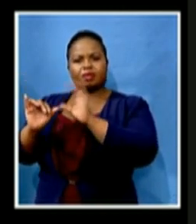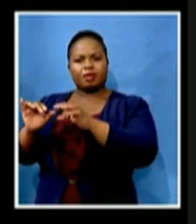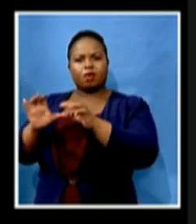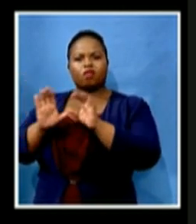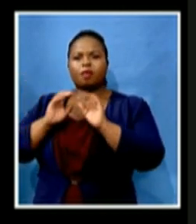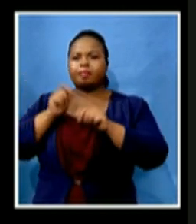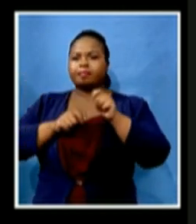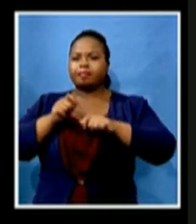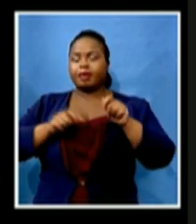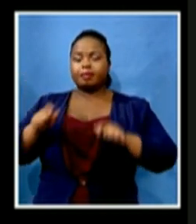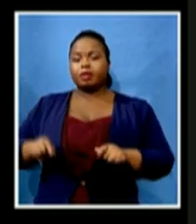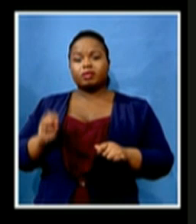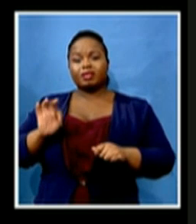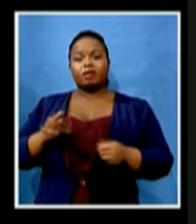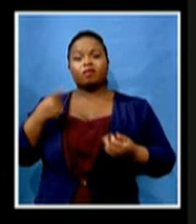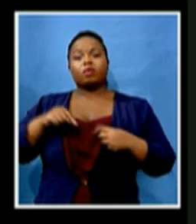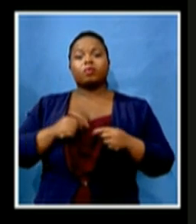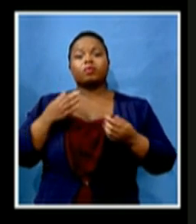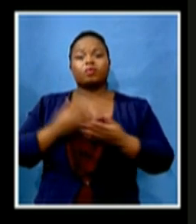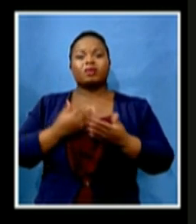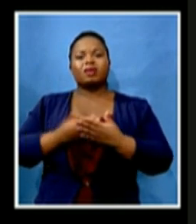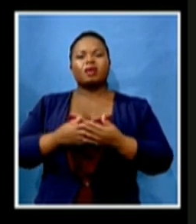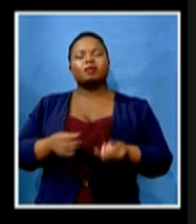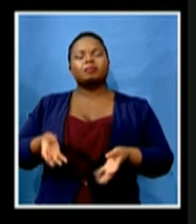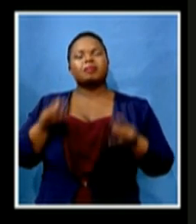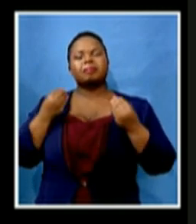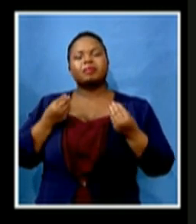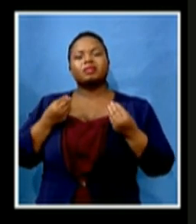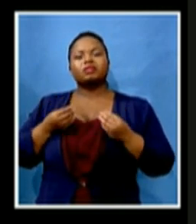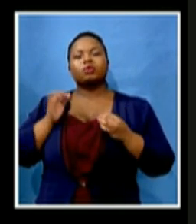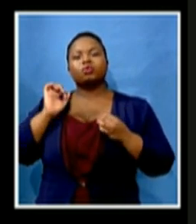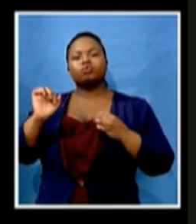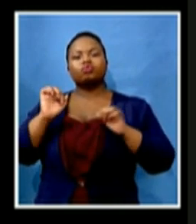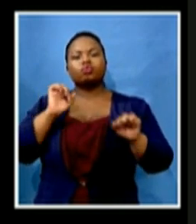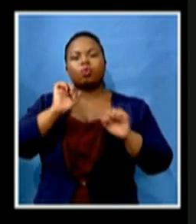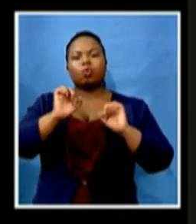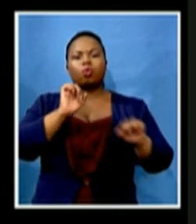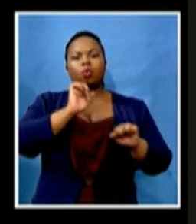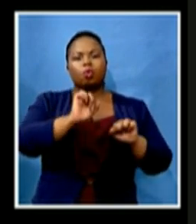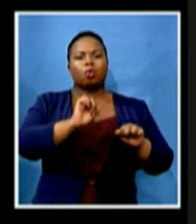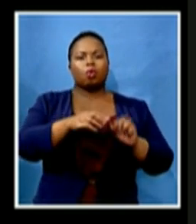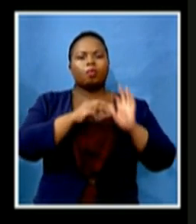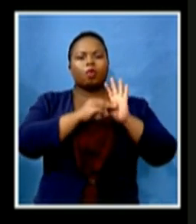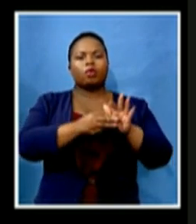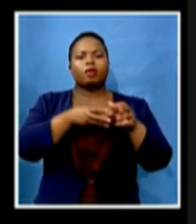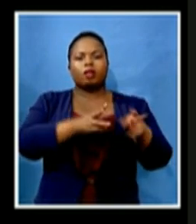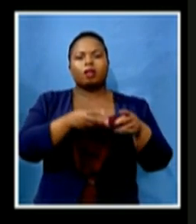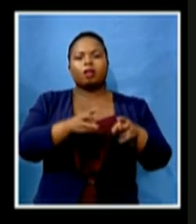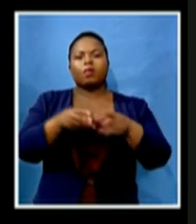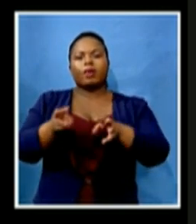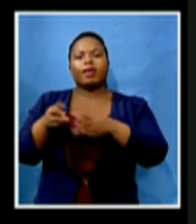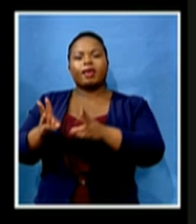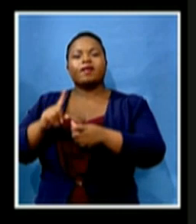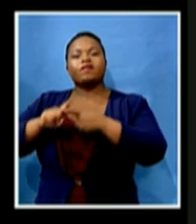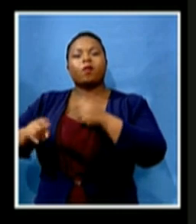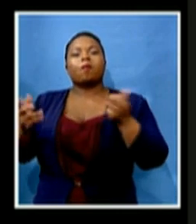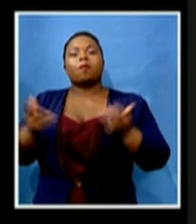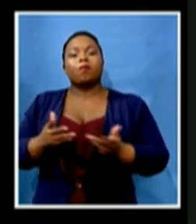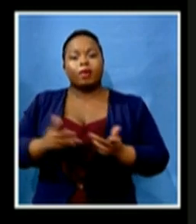of what kind of school of thought people are coming from, then one is able to engage with the data from a